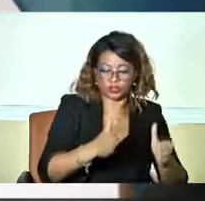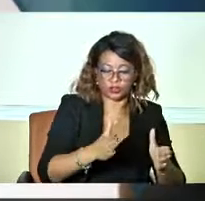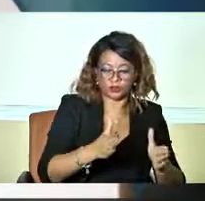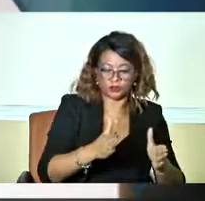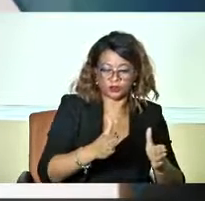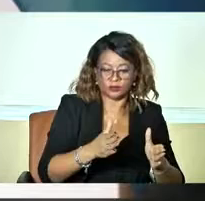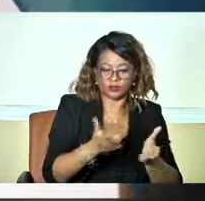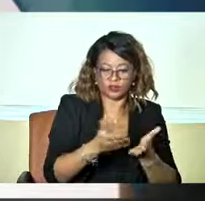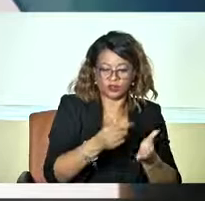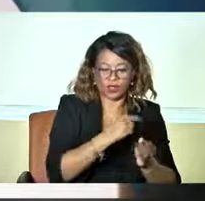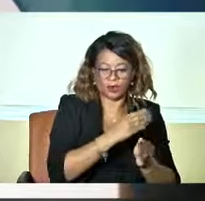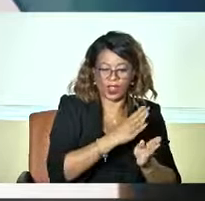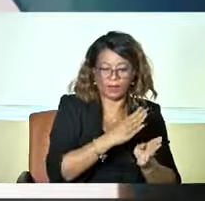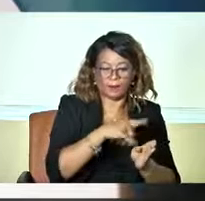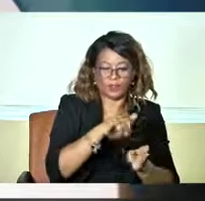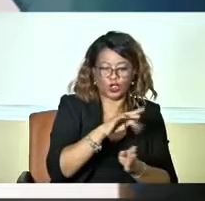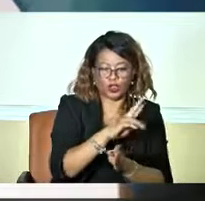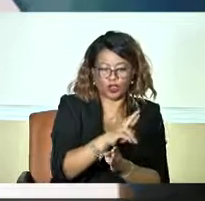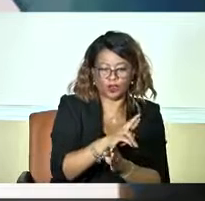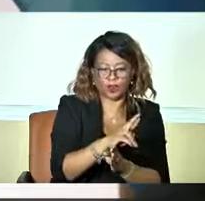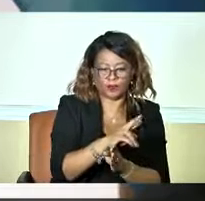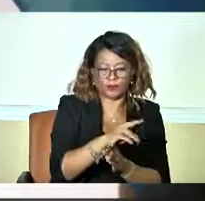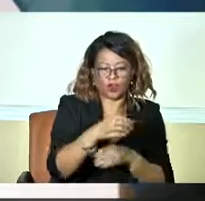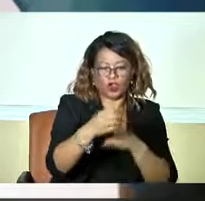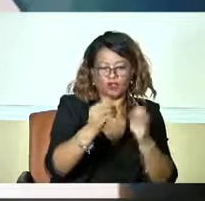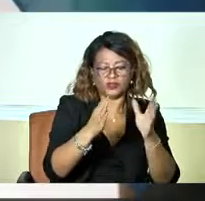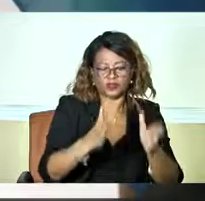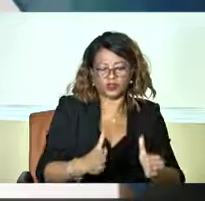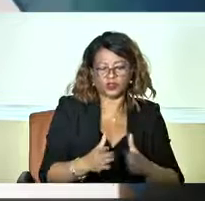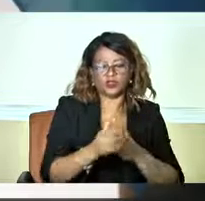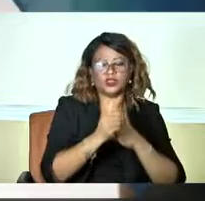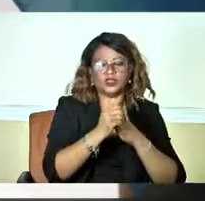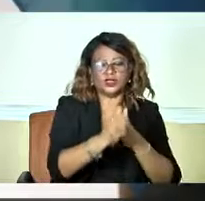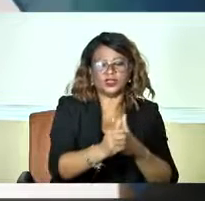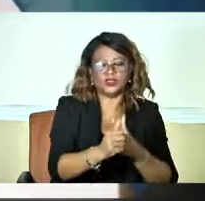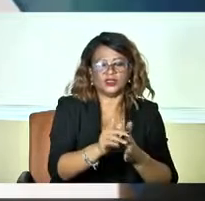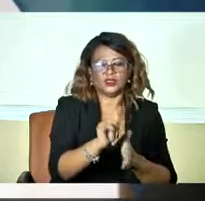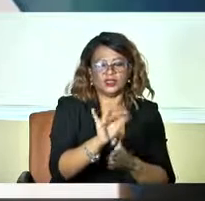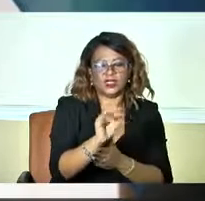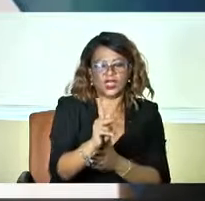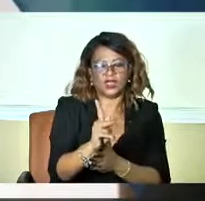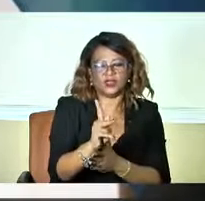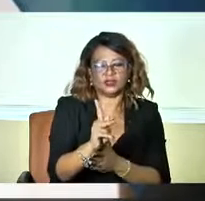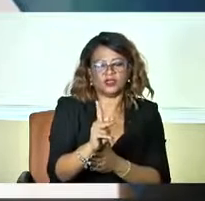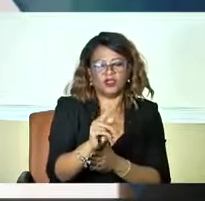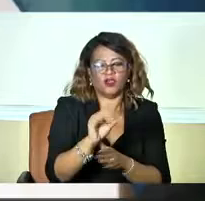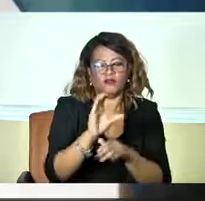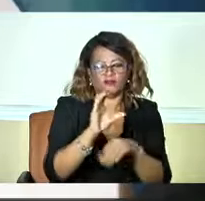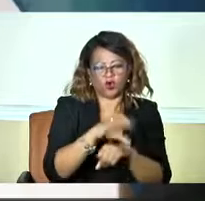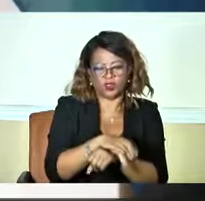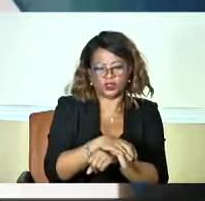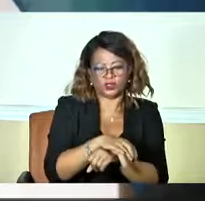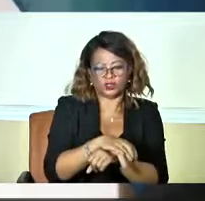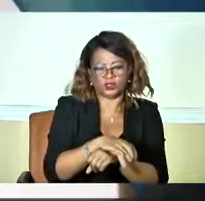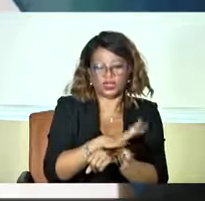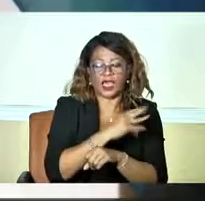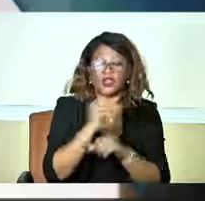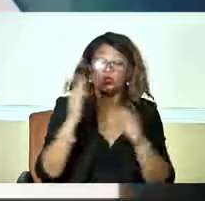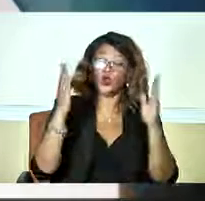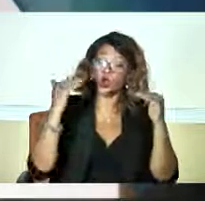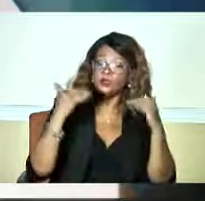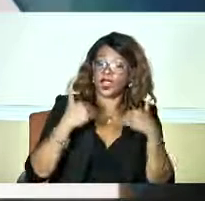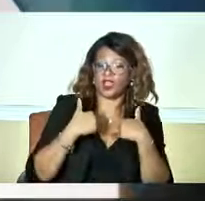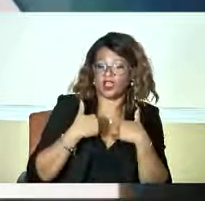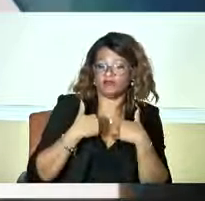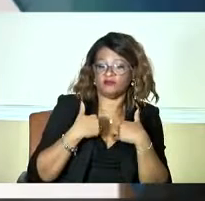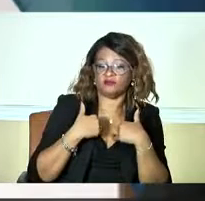also Ms. Pinder, who is the officer who is leading that task force, and we hope to have some